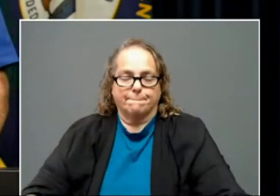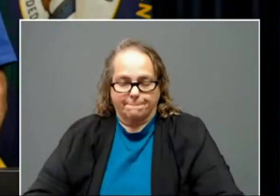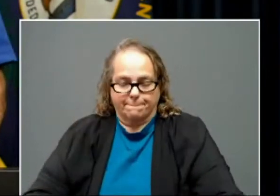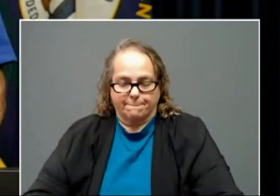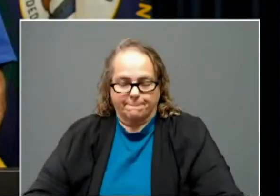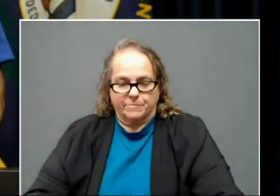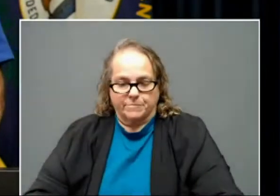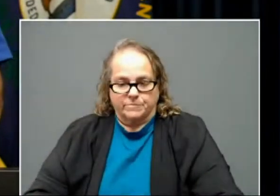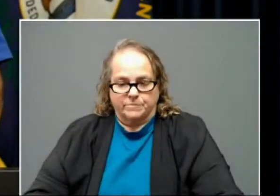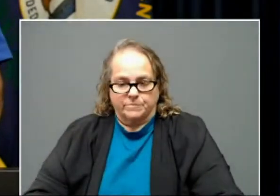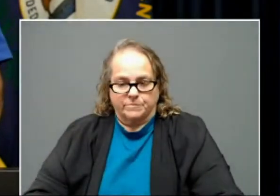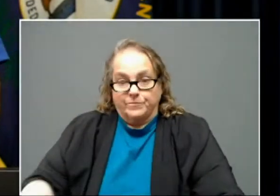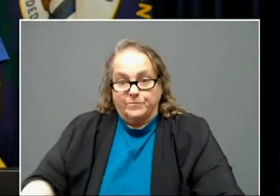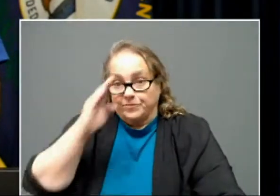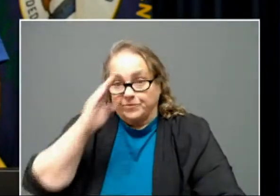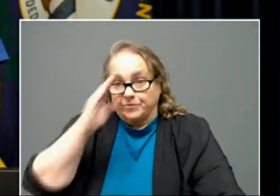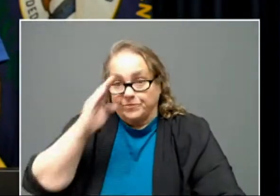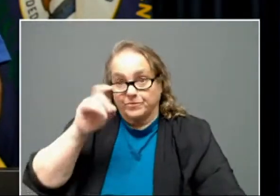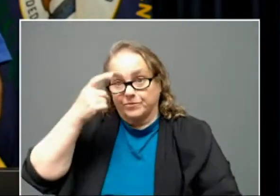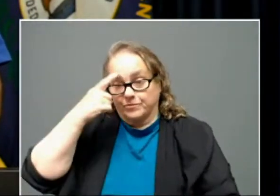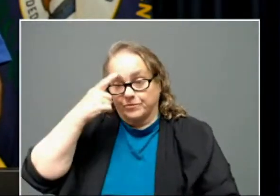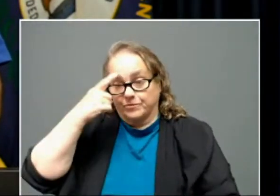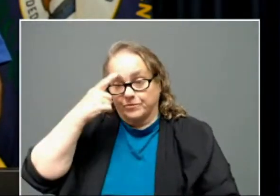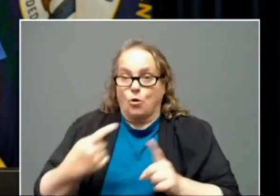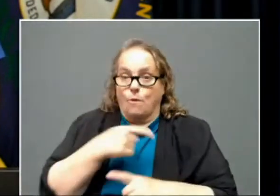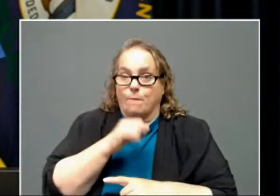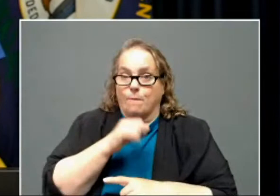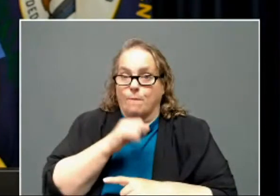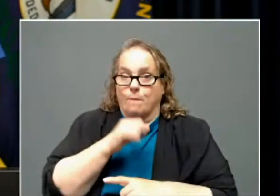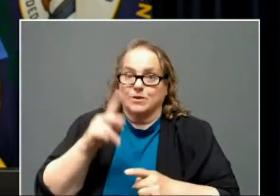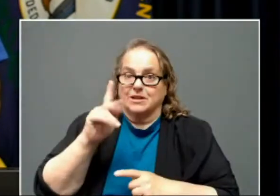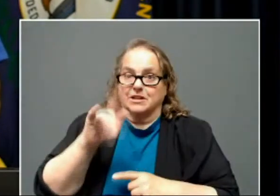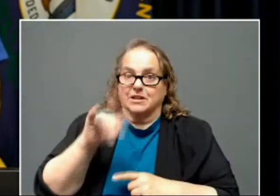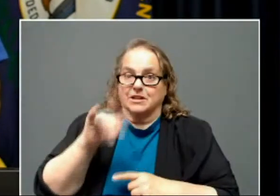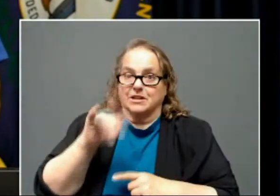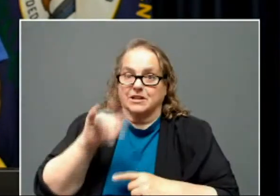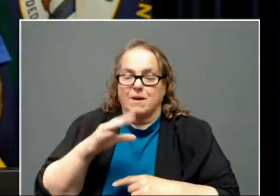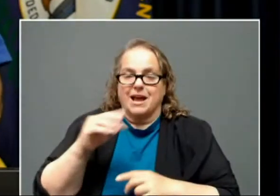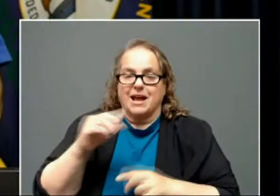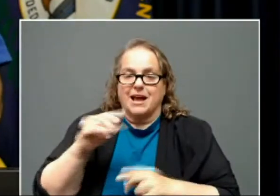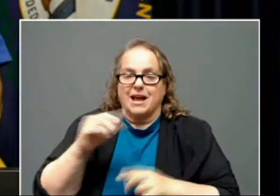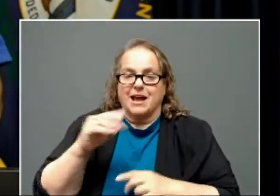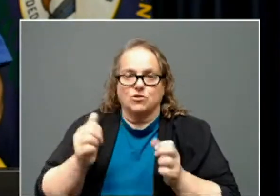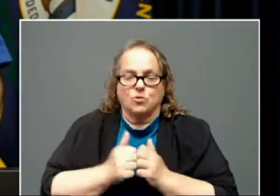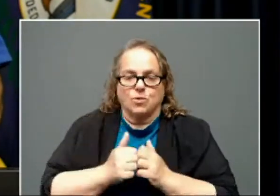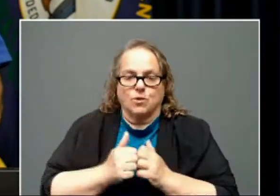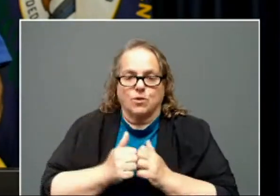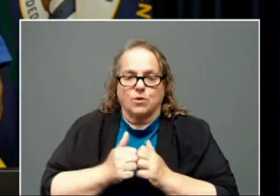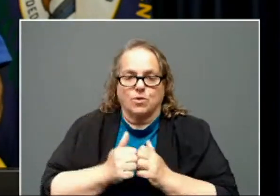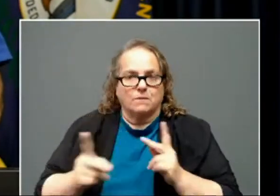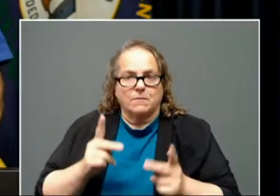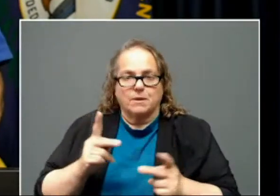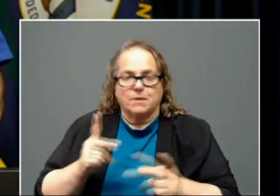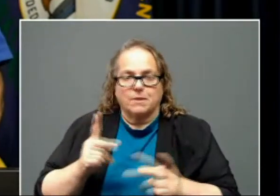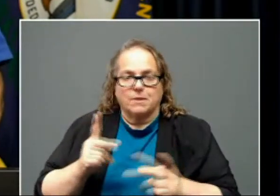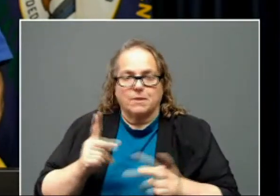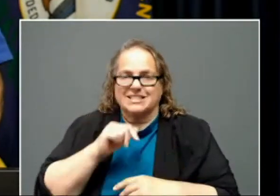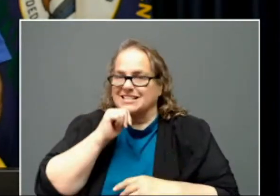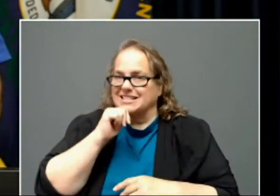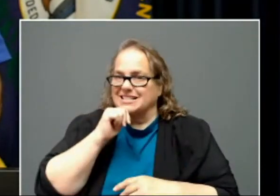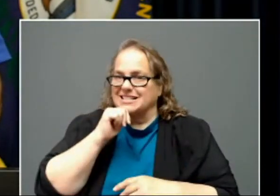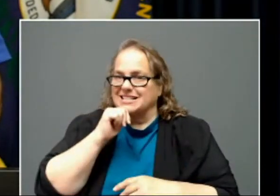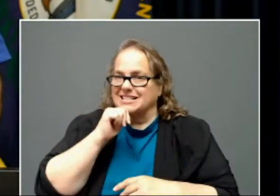Hi, Governor. So I want to go back to the Kentucky Derby and specifically kind of the issue with the fact that a lot of people just weren't masked out there.